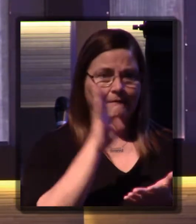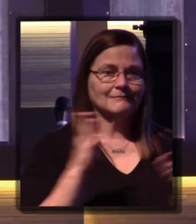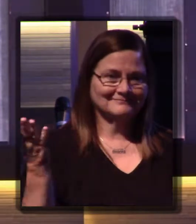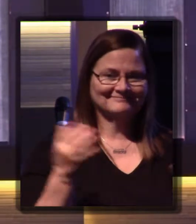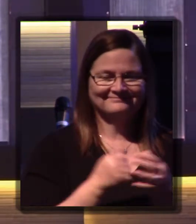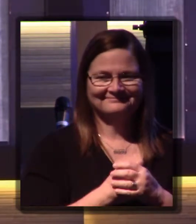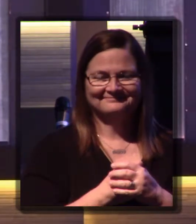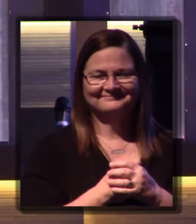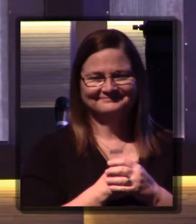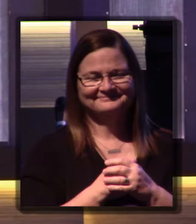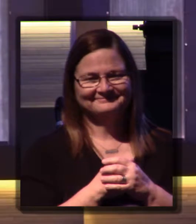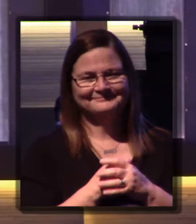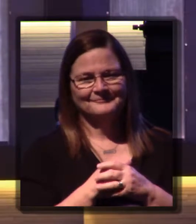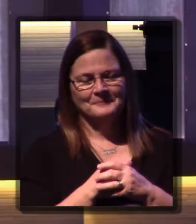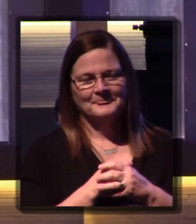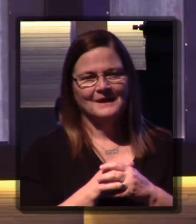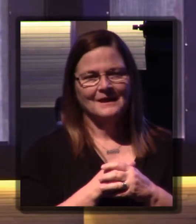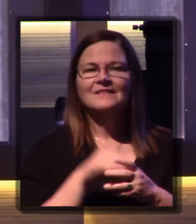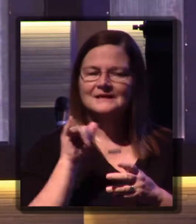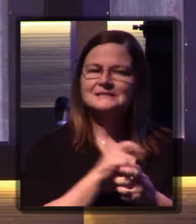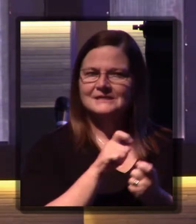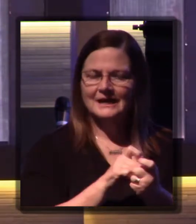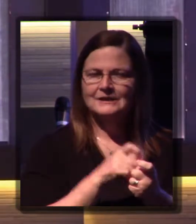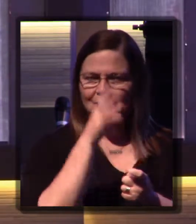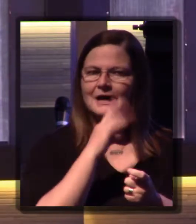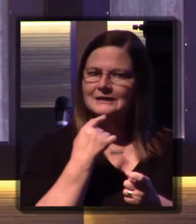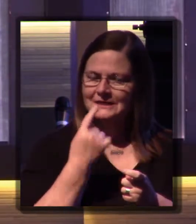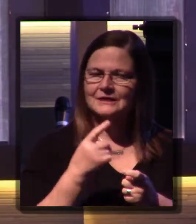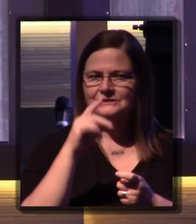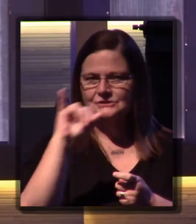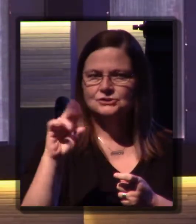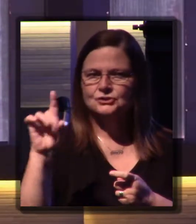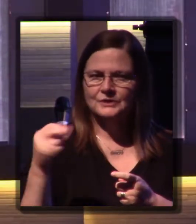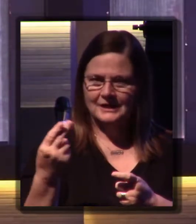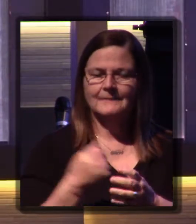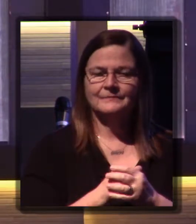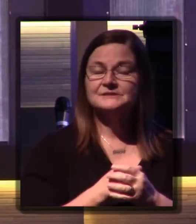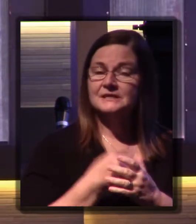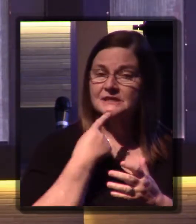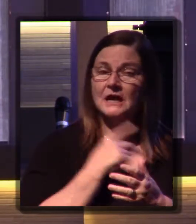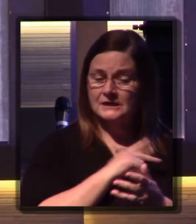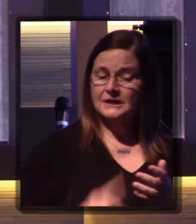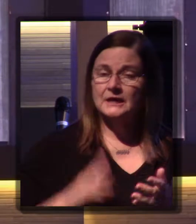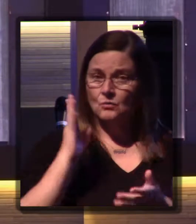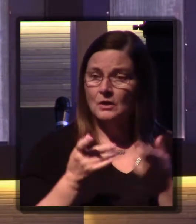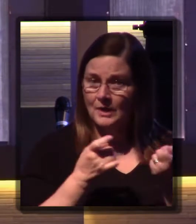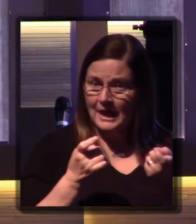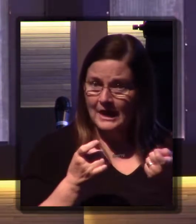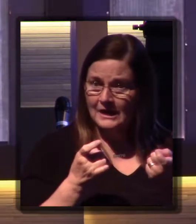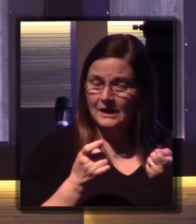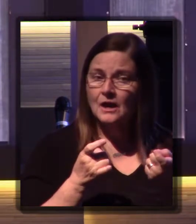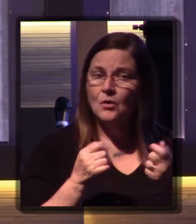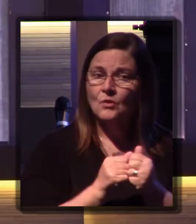Hallelujah! Hallelujah! And that's exactly what he says to Judah. Listen, he says this. He says, "Behold, a king will reign," what?